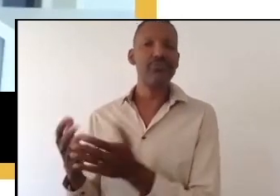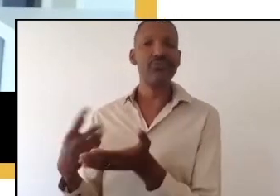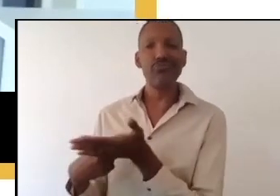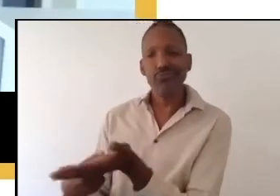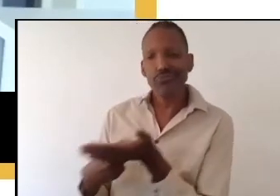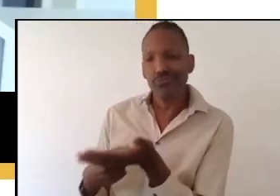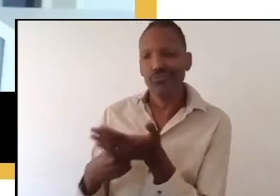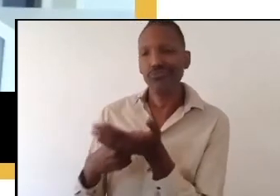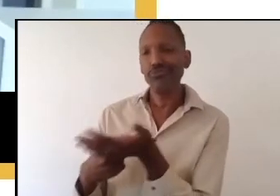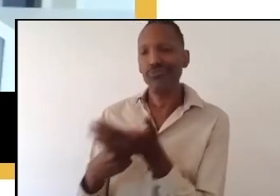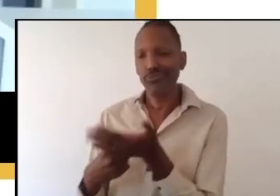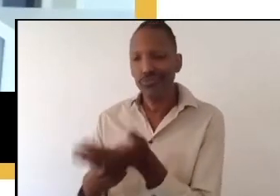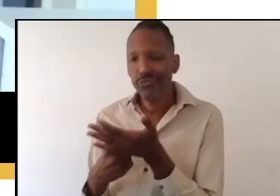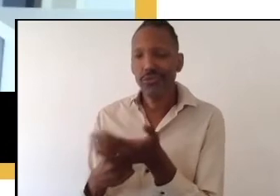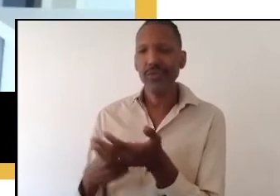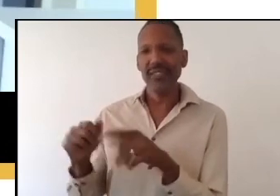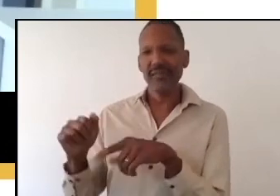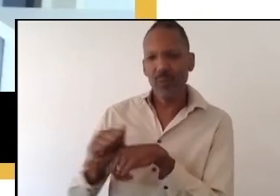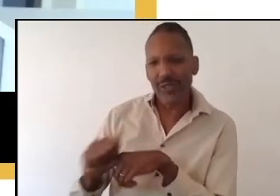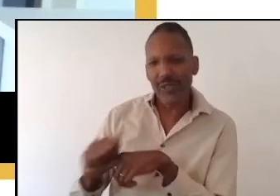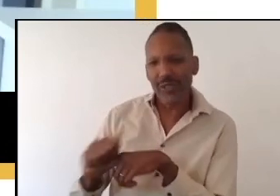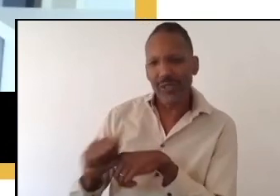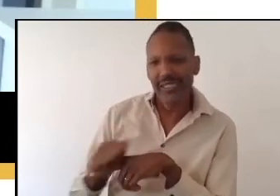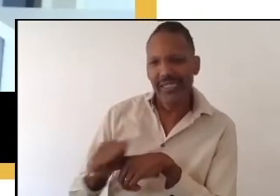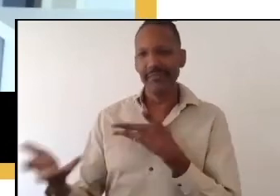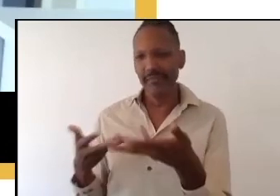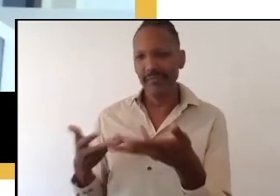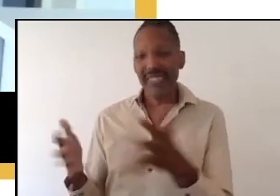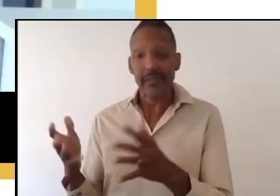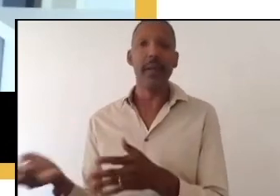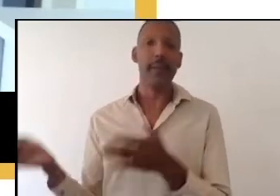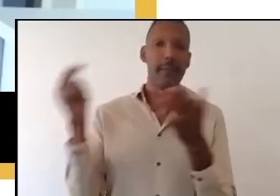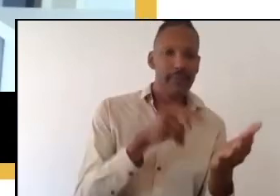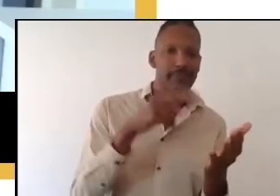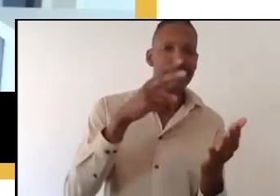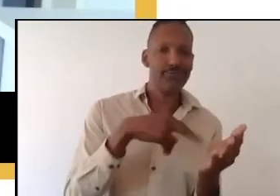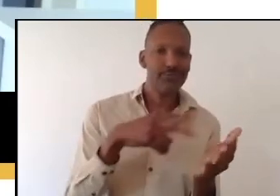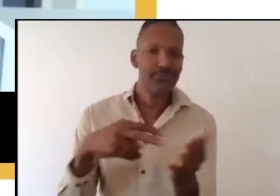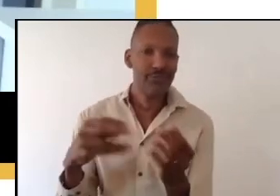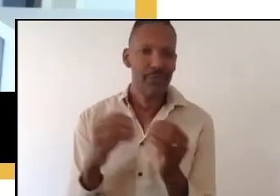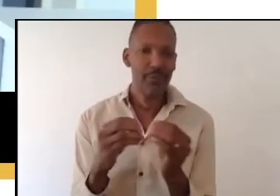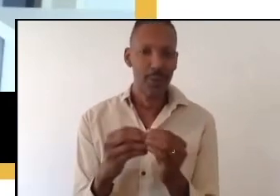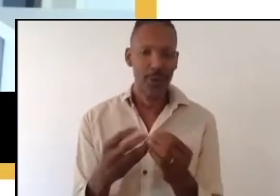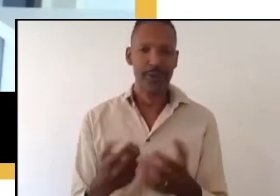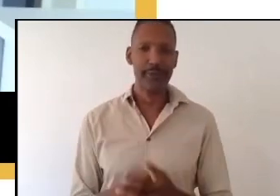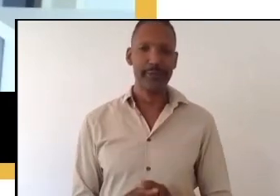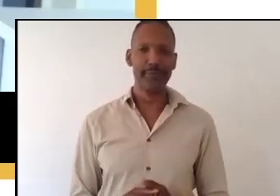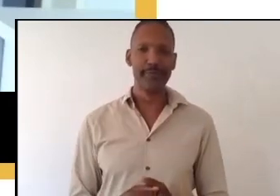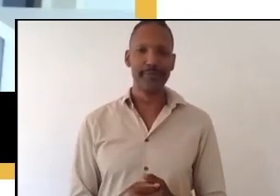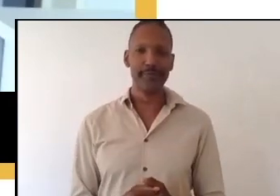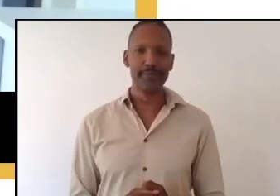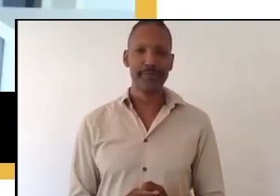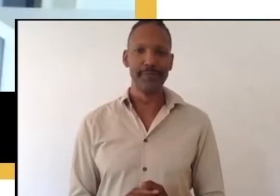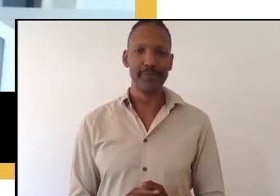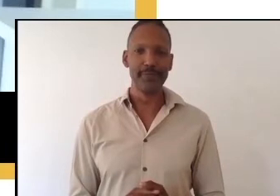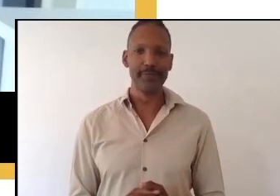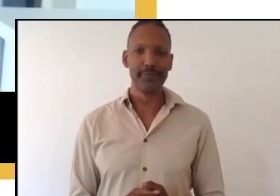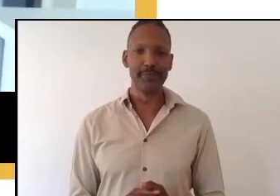the child doing something. Then you come back to the book. And in the book, I